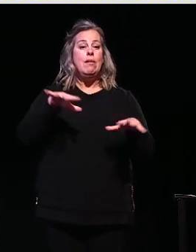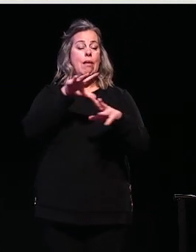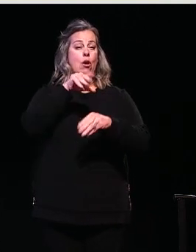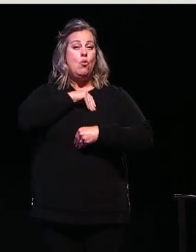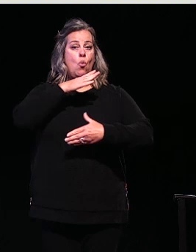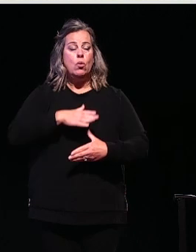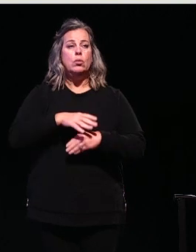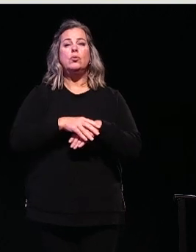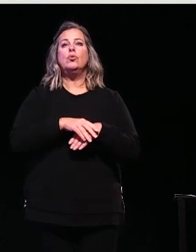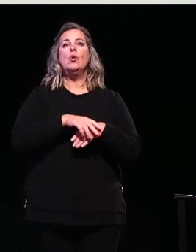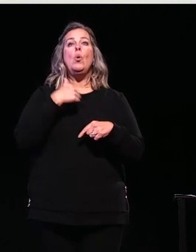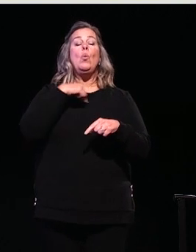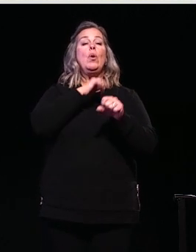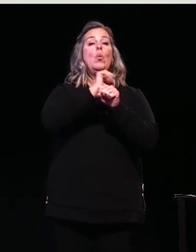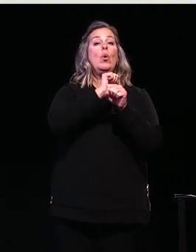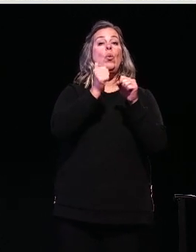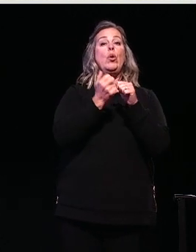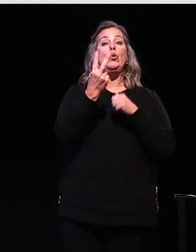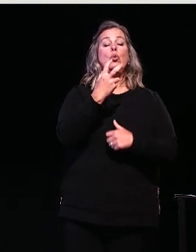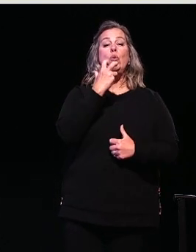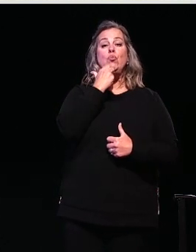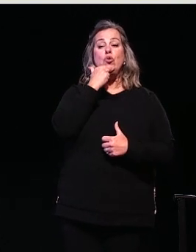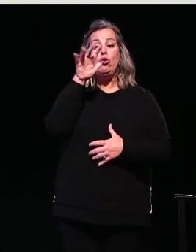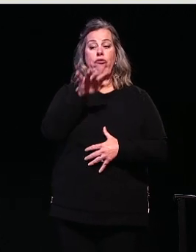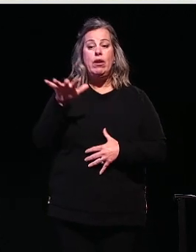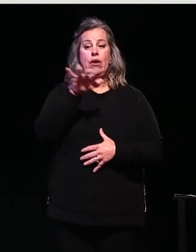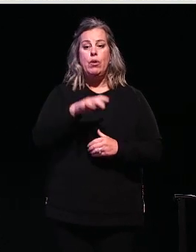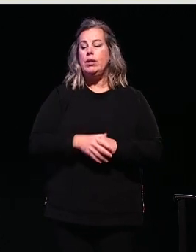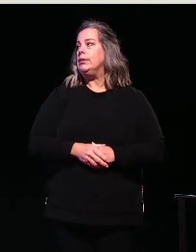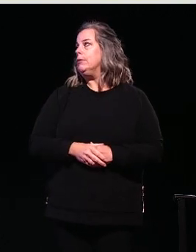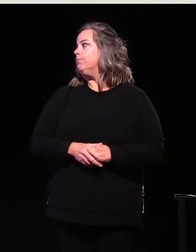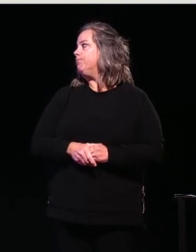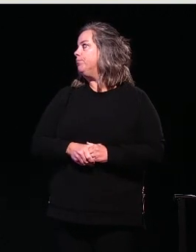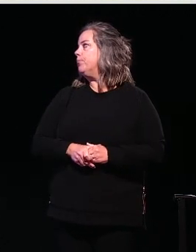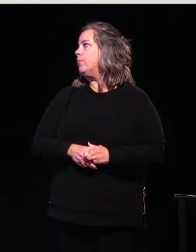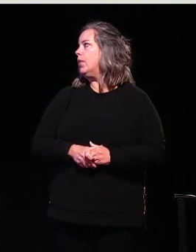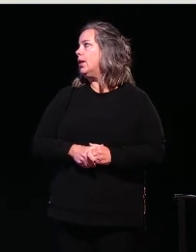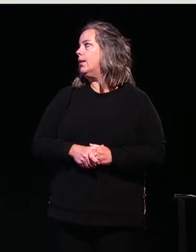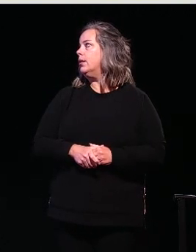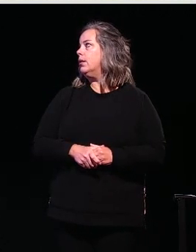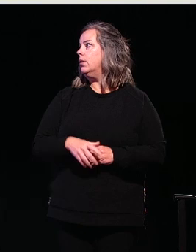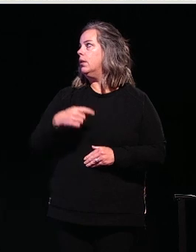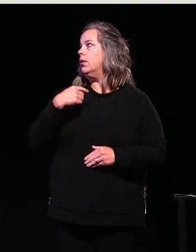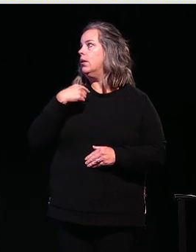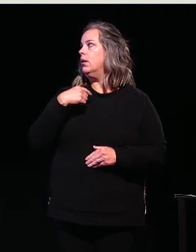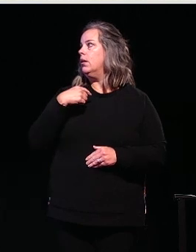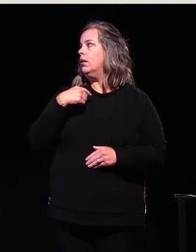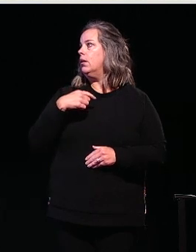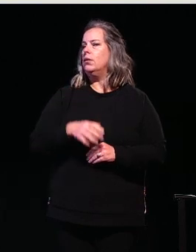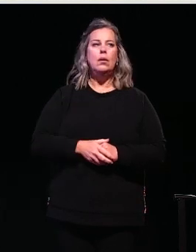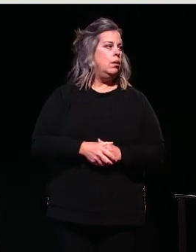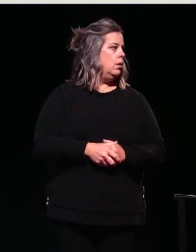Techstars, we worked with 2 of their preserves. Now we're in 5, and we've 30x those contracts by continuing to delight those customers and build innovative